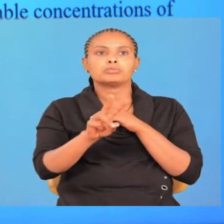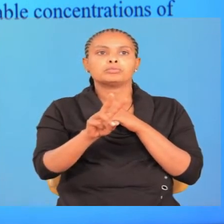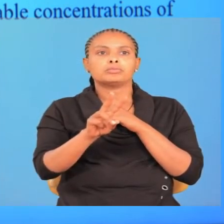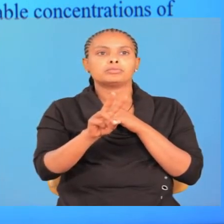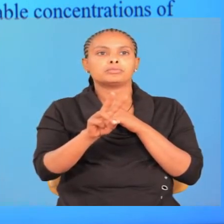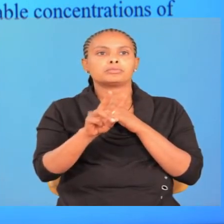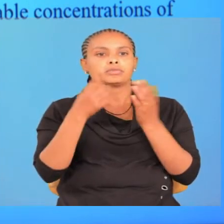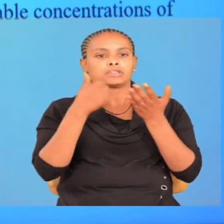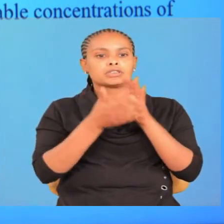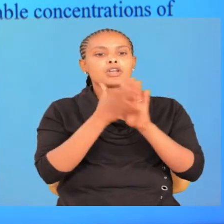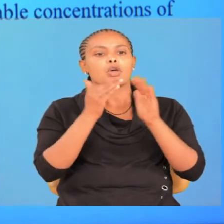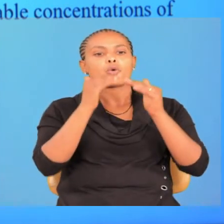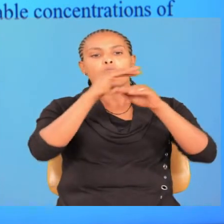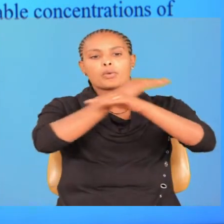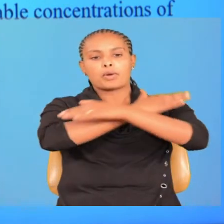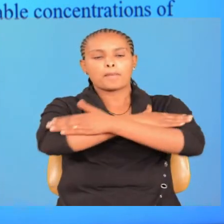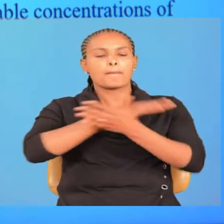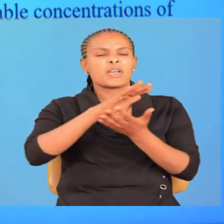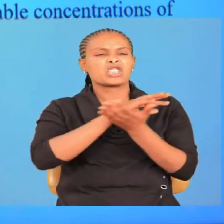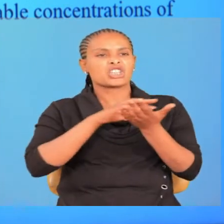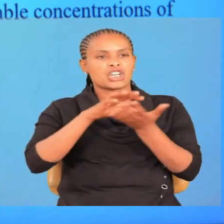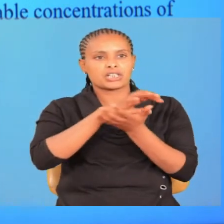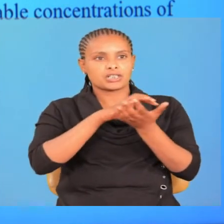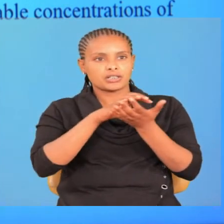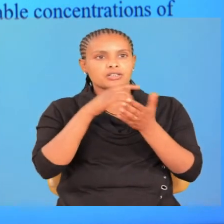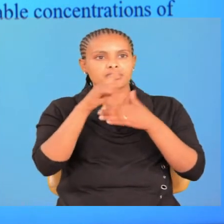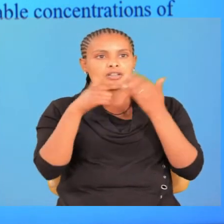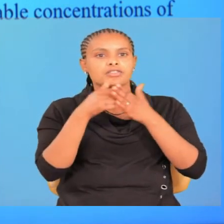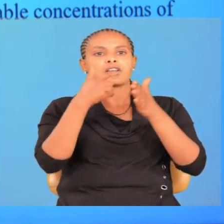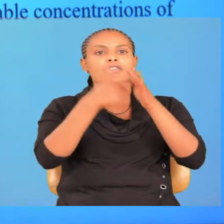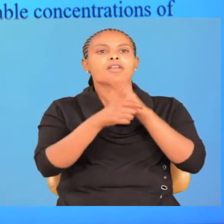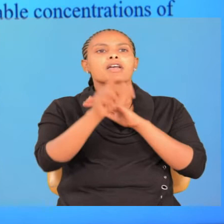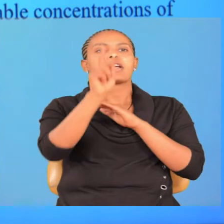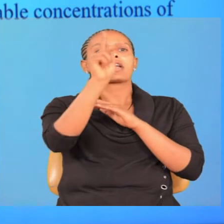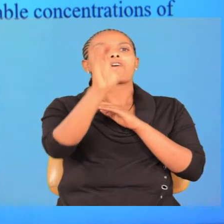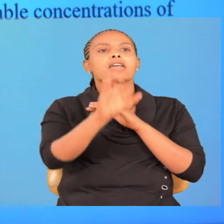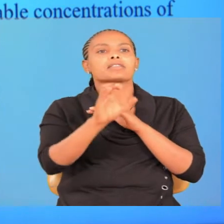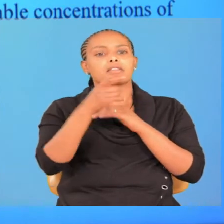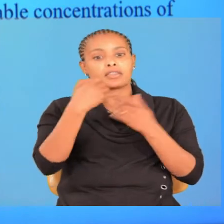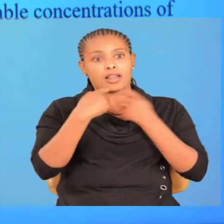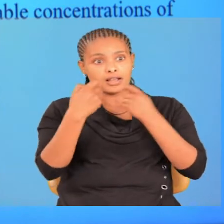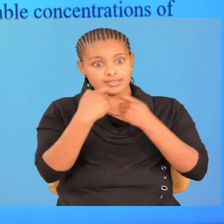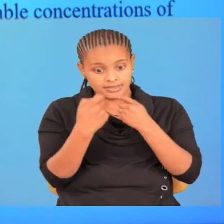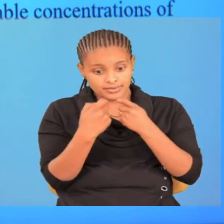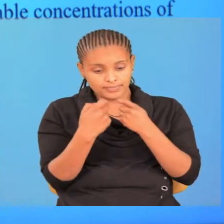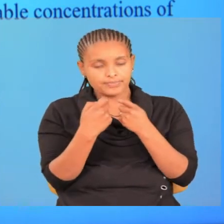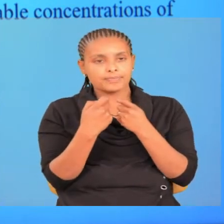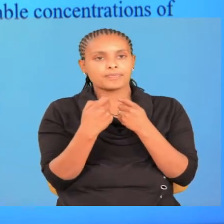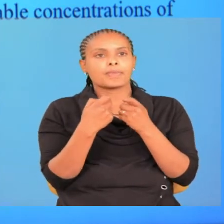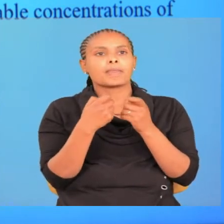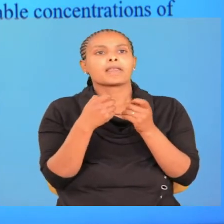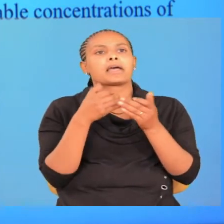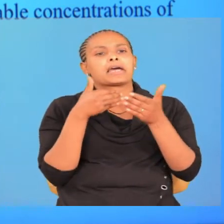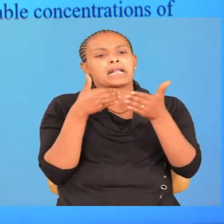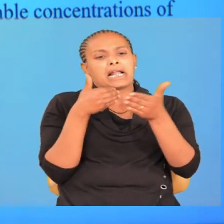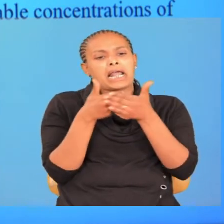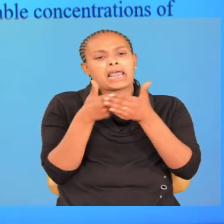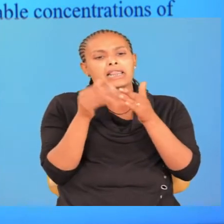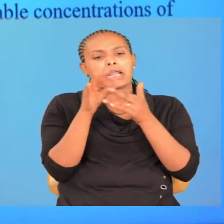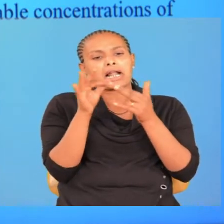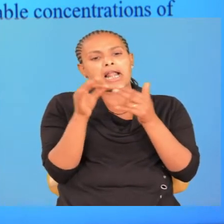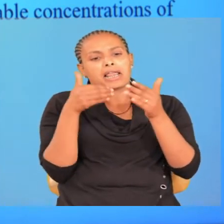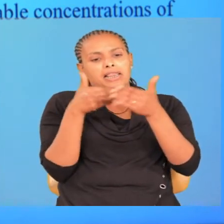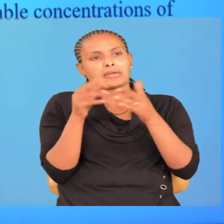dioxide in the equilibrium mixture. Therefore, the value of Kc will tell us relative concentration